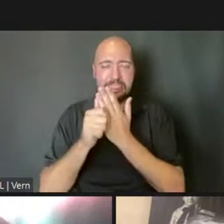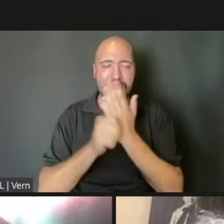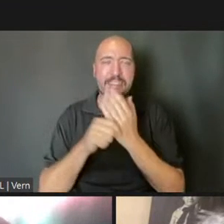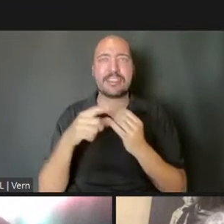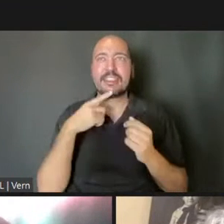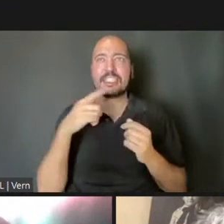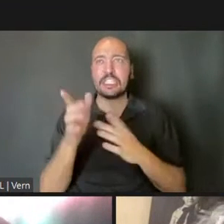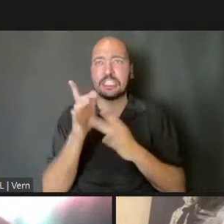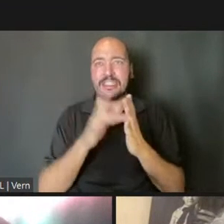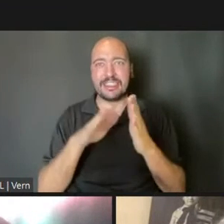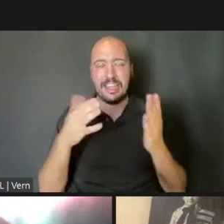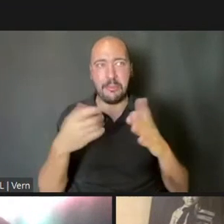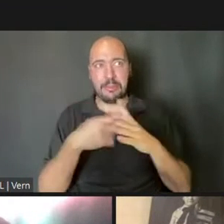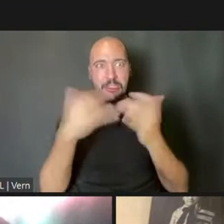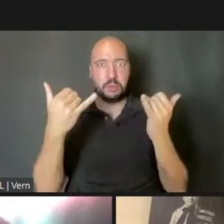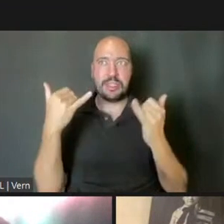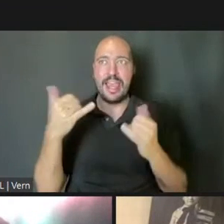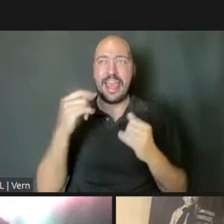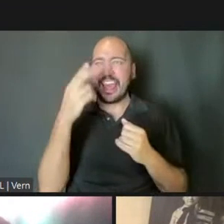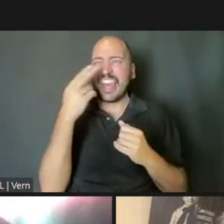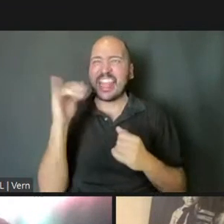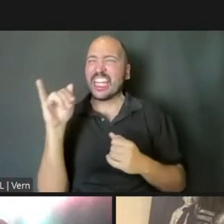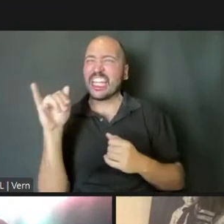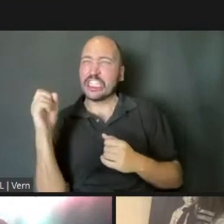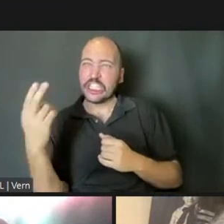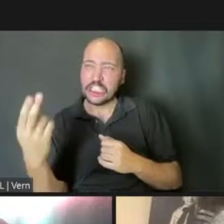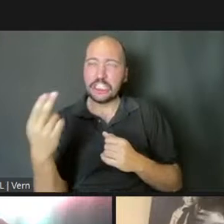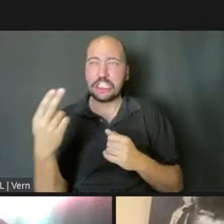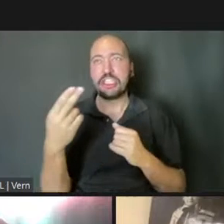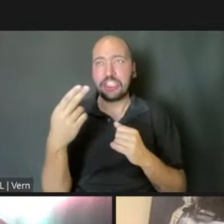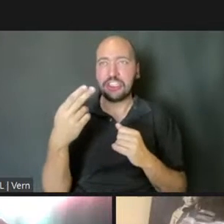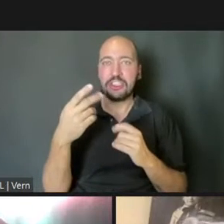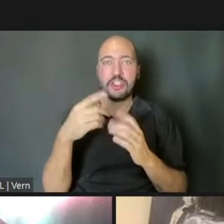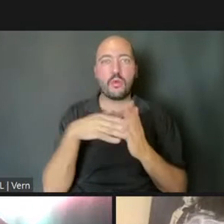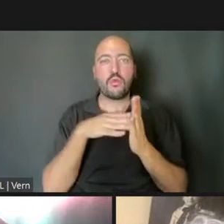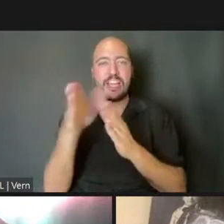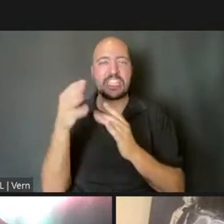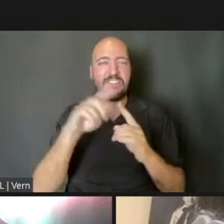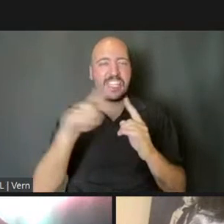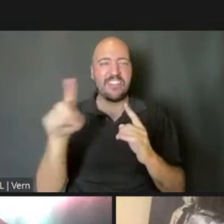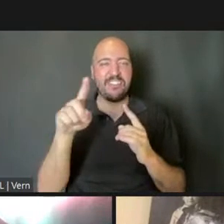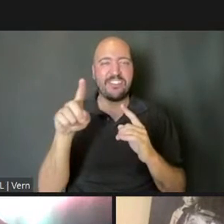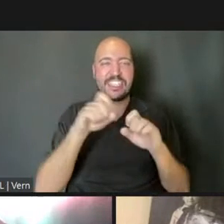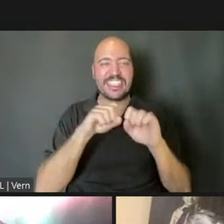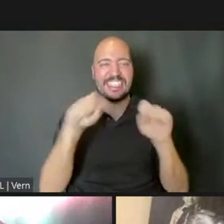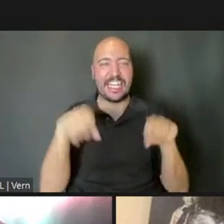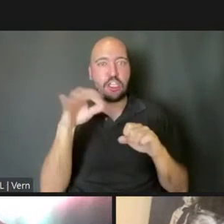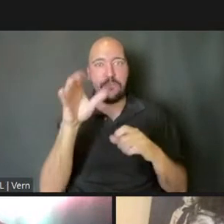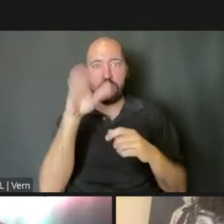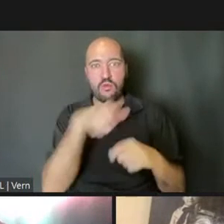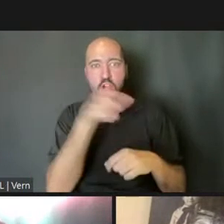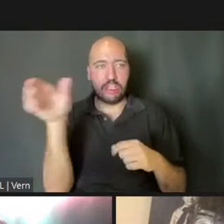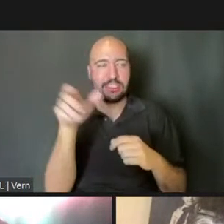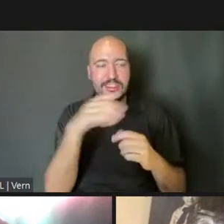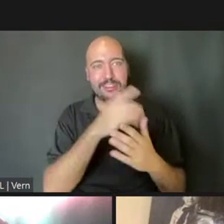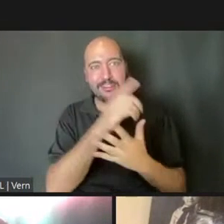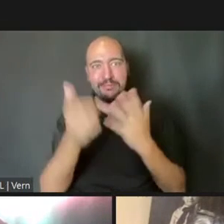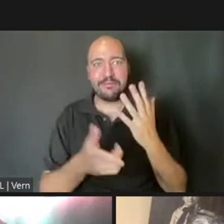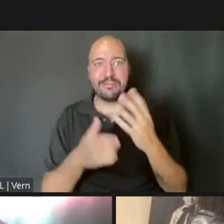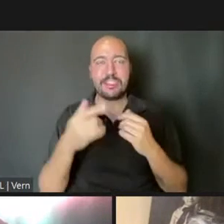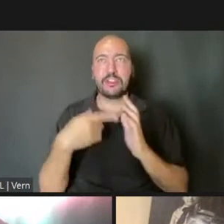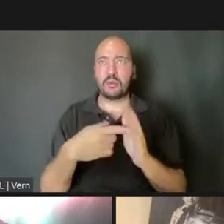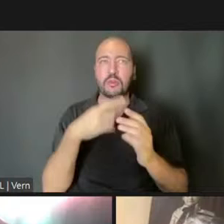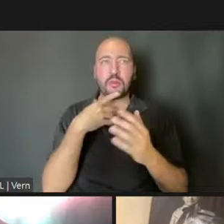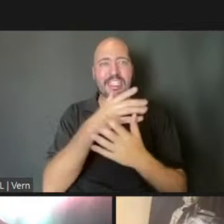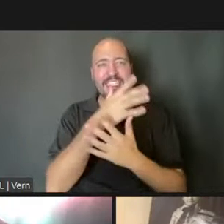Catholic-ish Stations of the Cross reflection journal. And this zine offers a scaffolded approach to